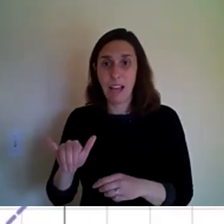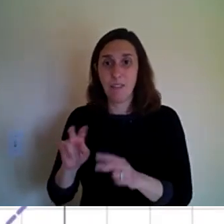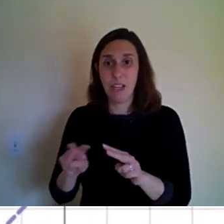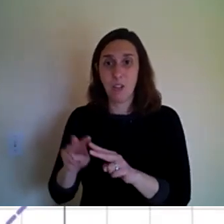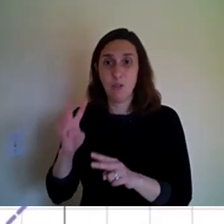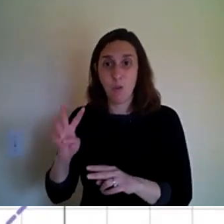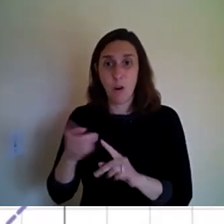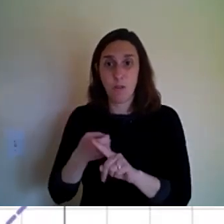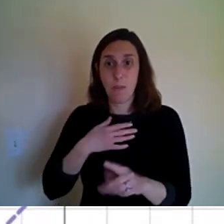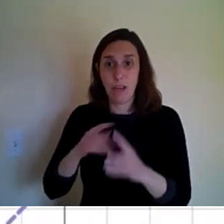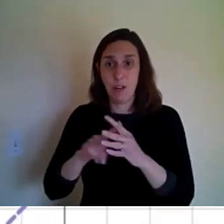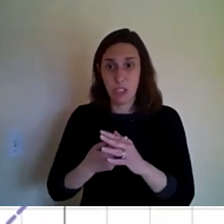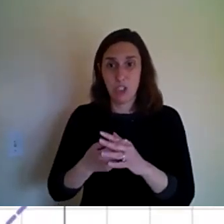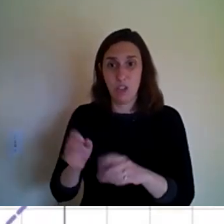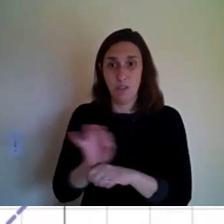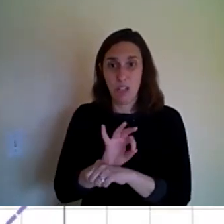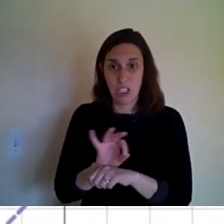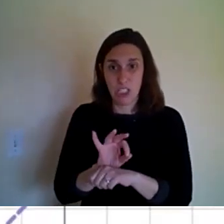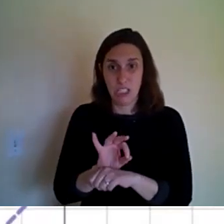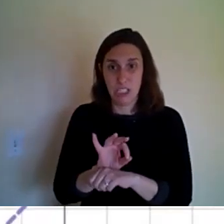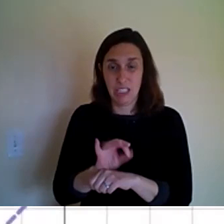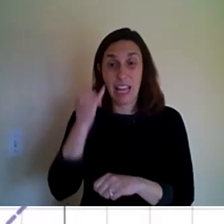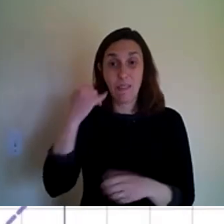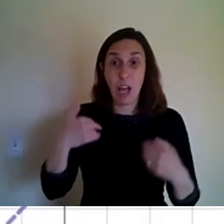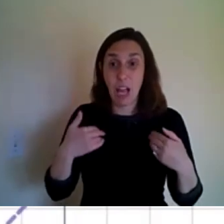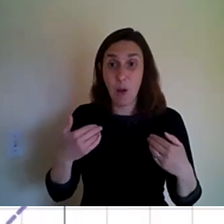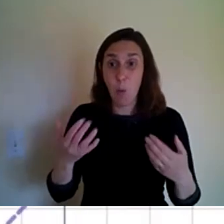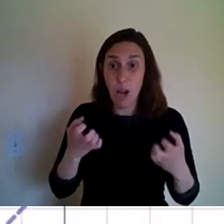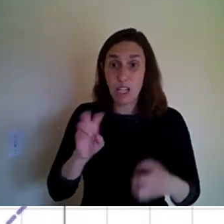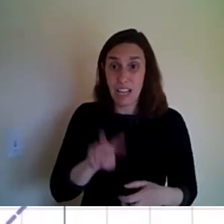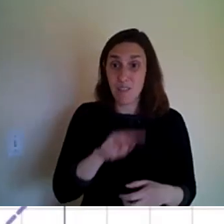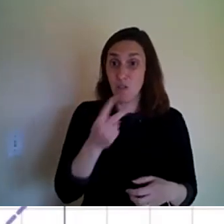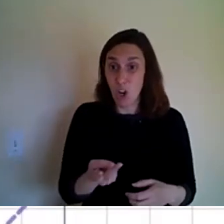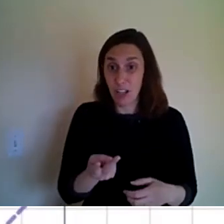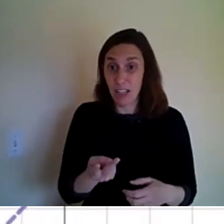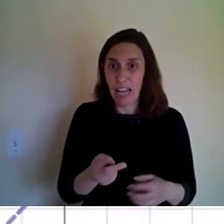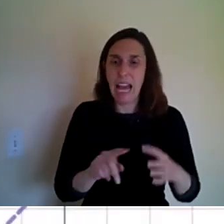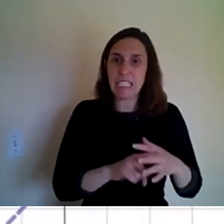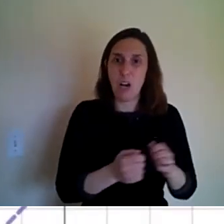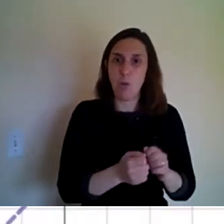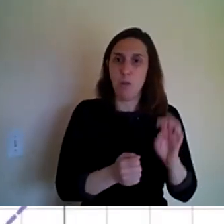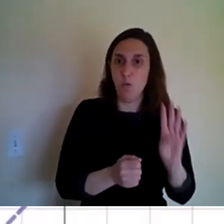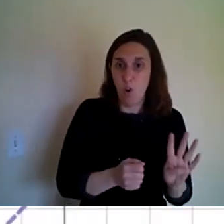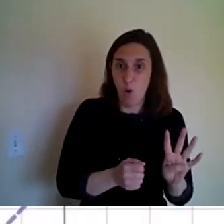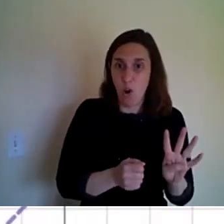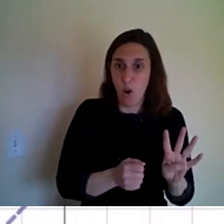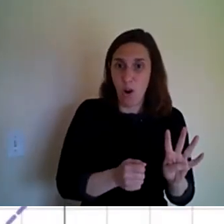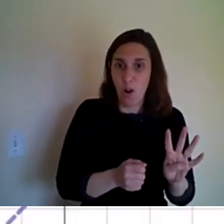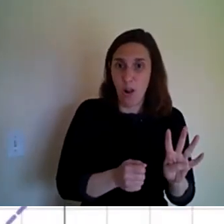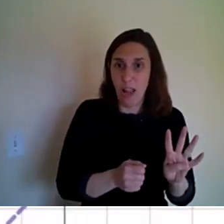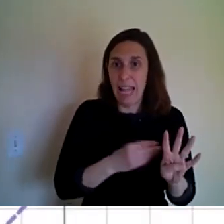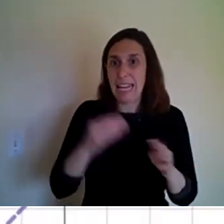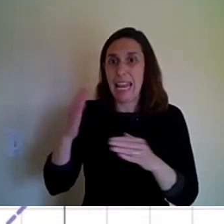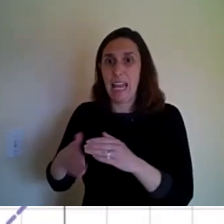function. If I want to invert that, I want to start on 4 and end at